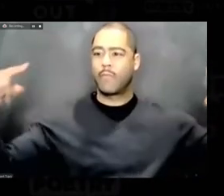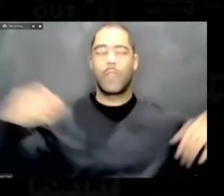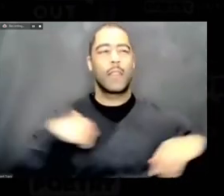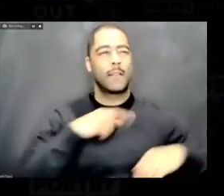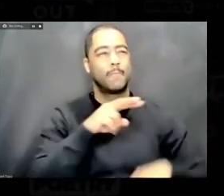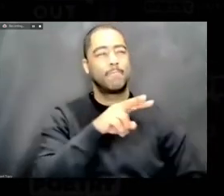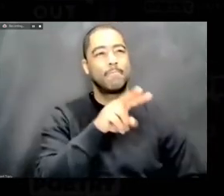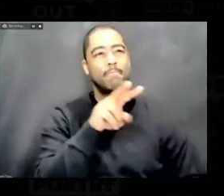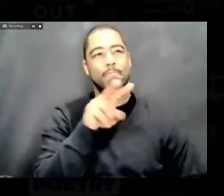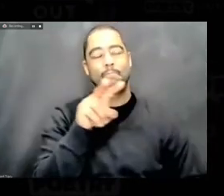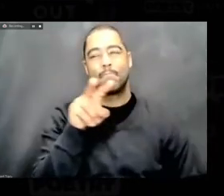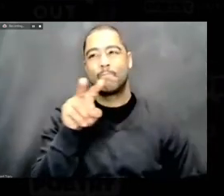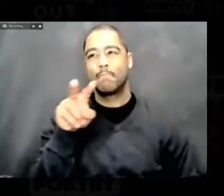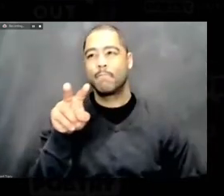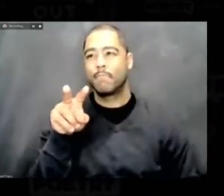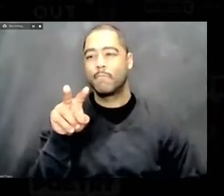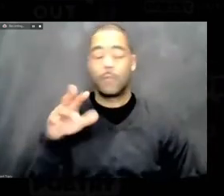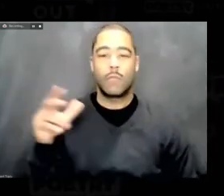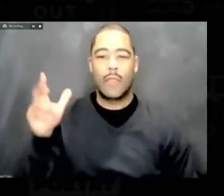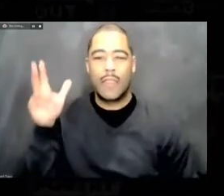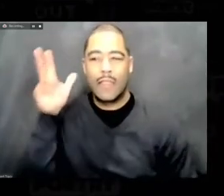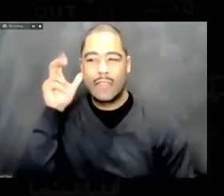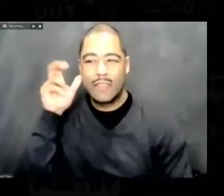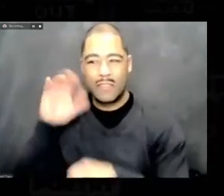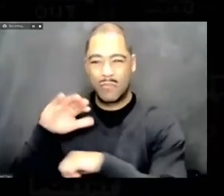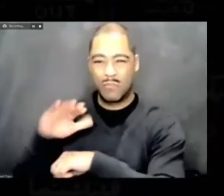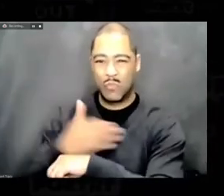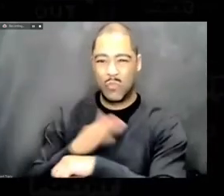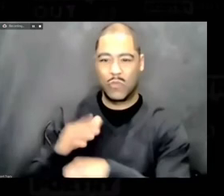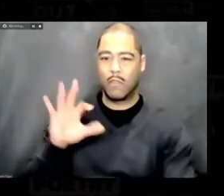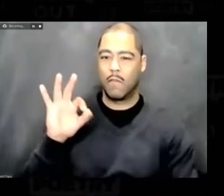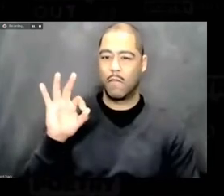the In-N-Out drive-thru to the Krispy Kreme drive-thru,